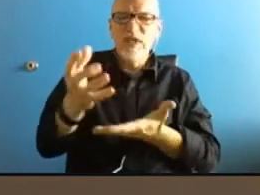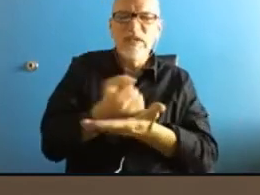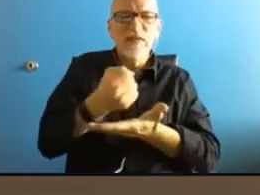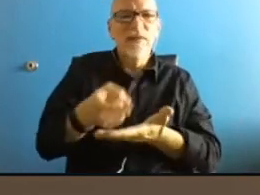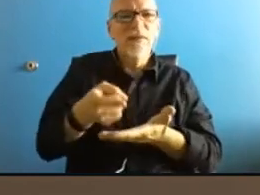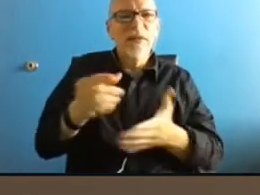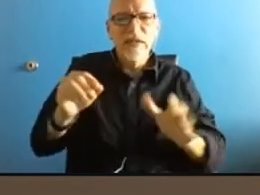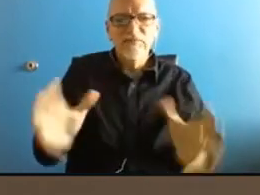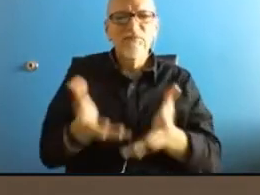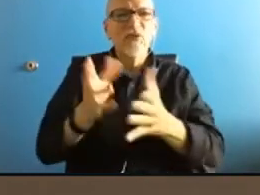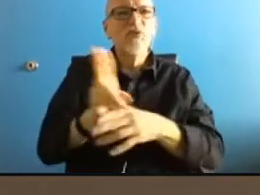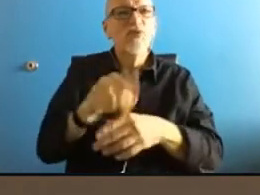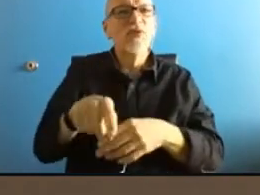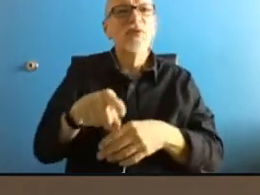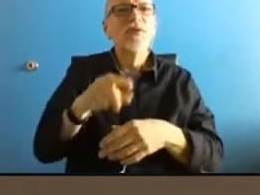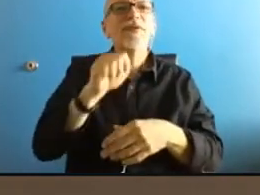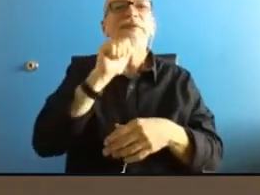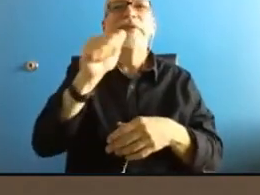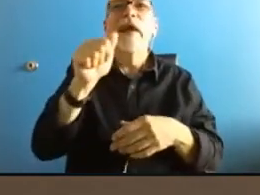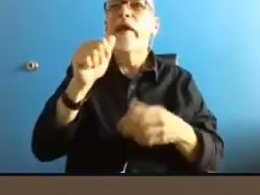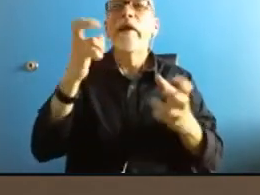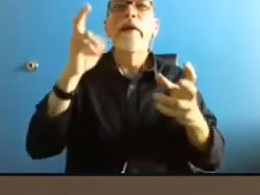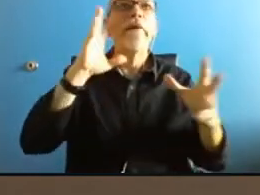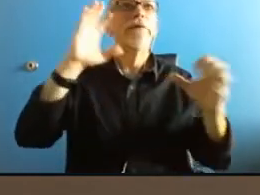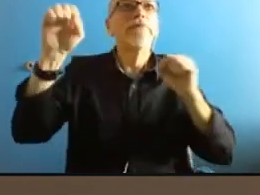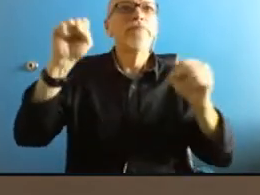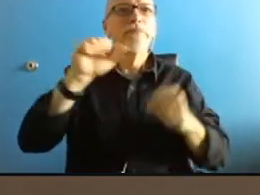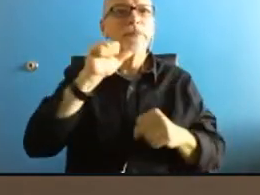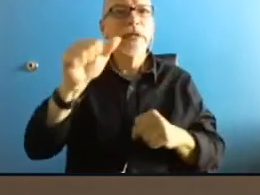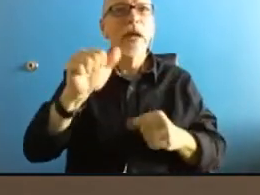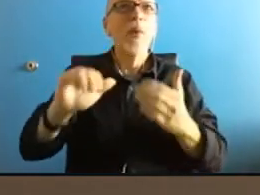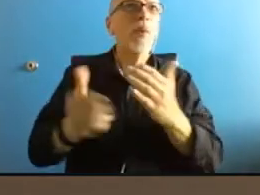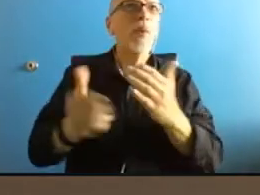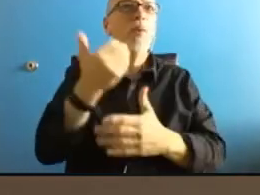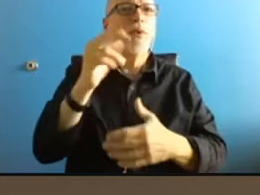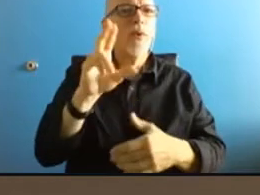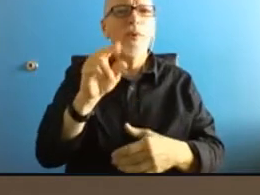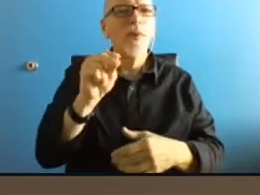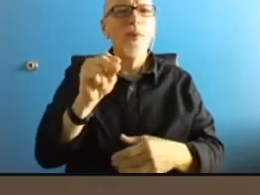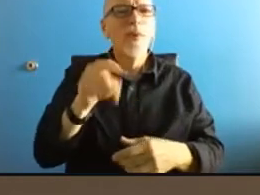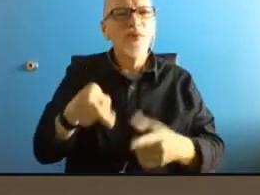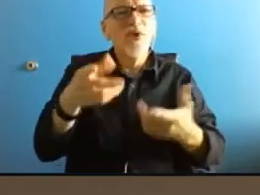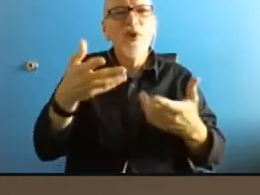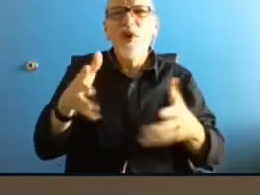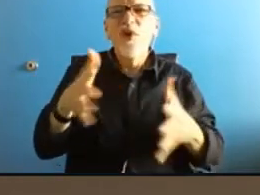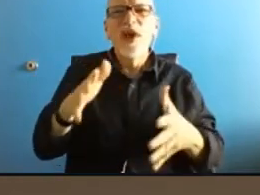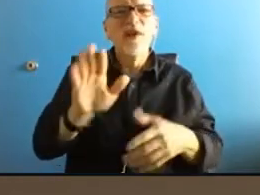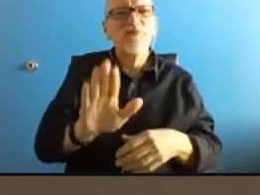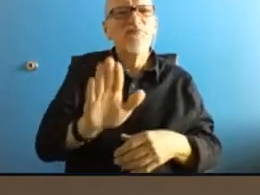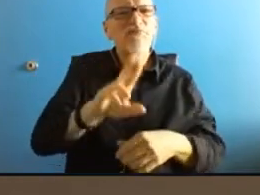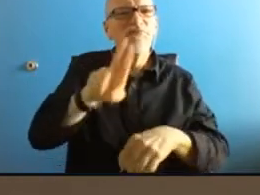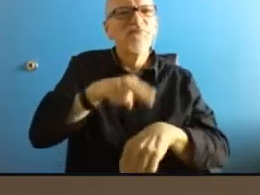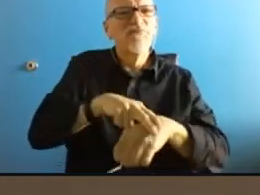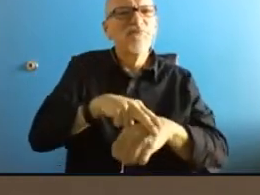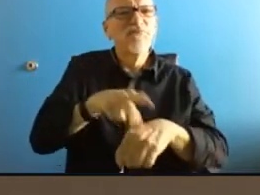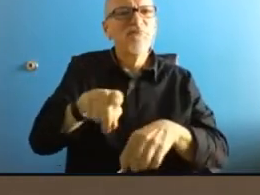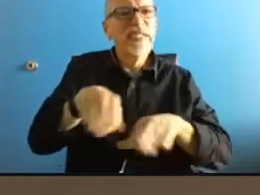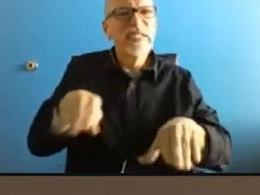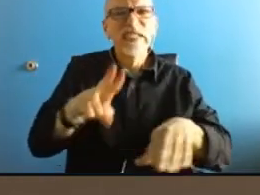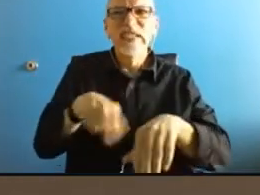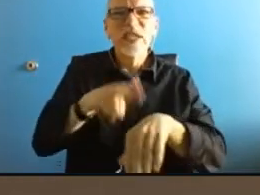considered revolutionary. This is something that is already second nature to them. This is actually